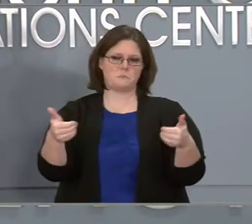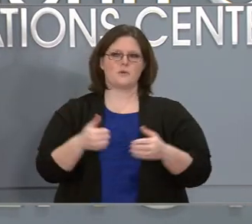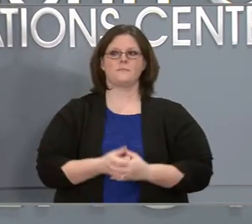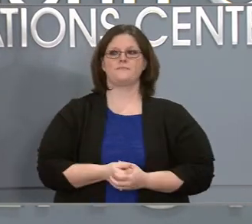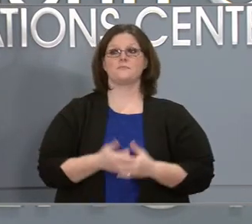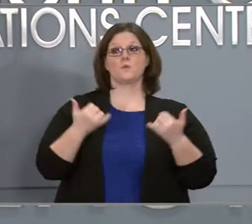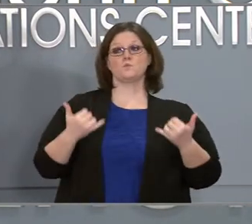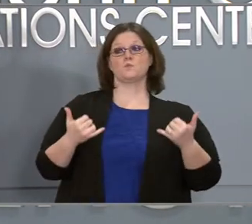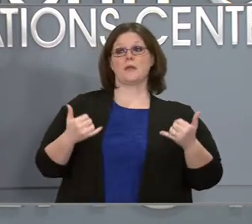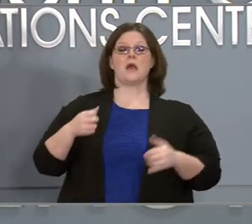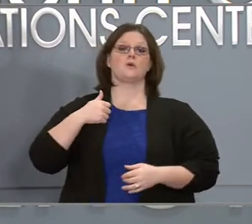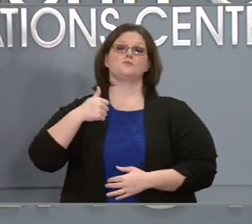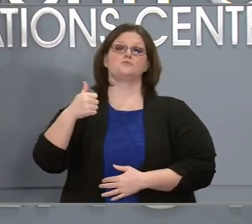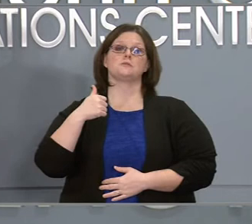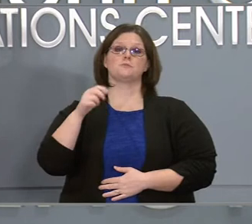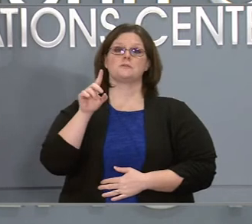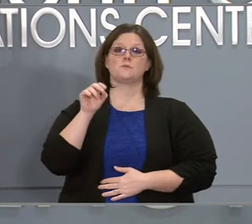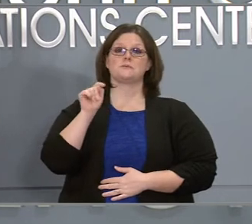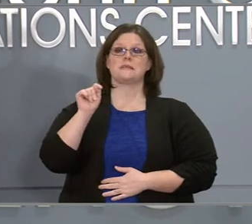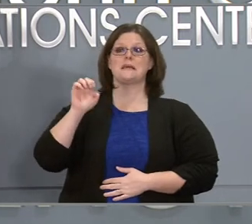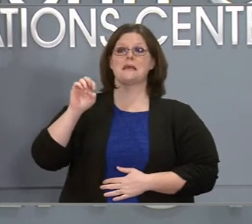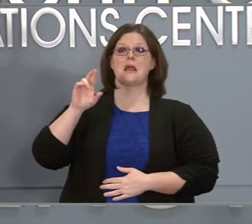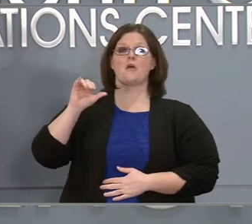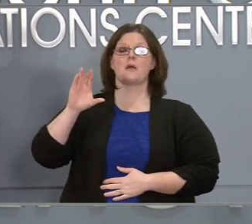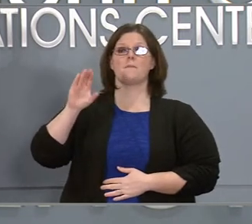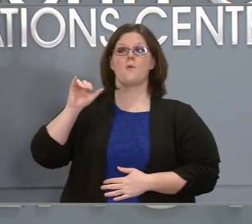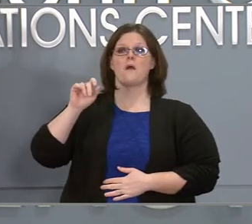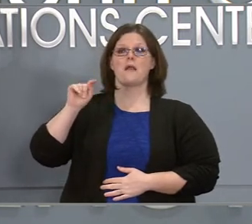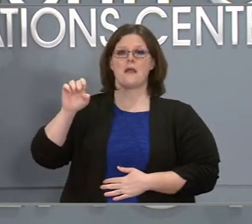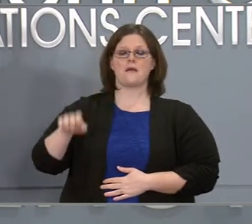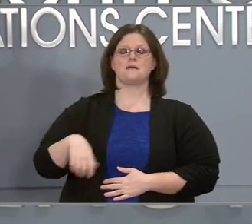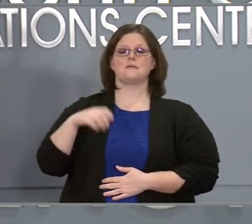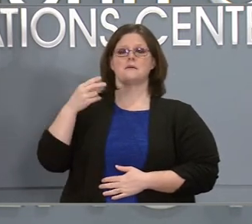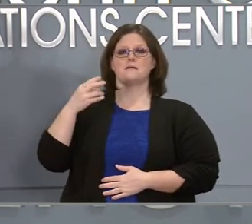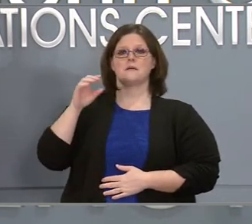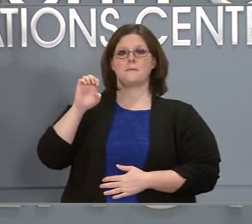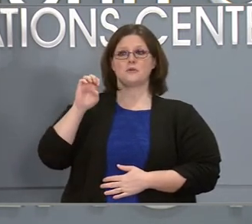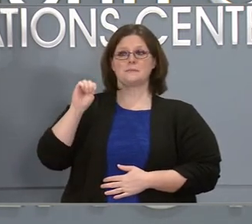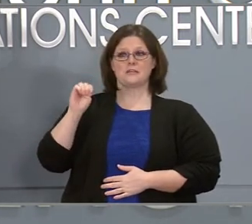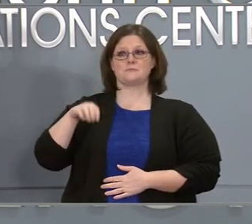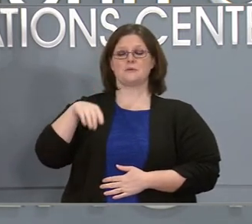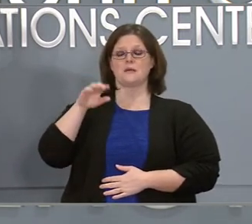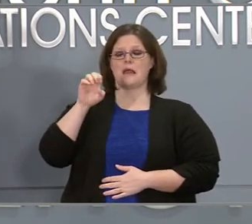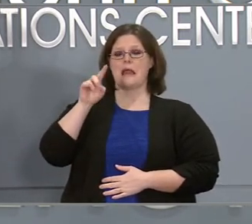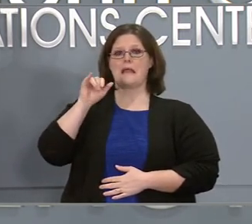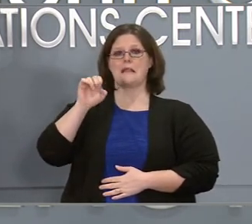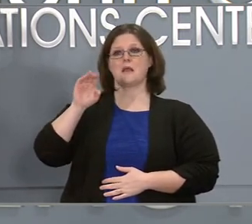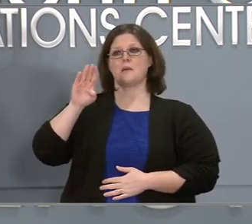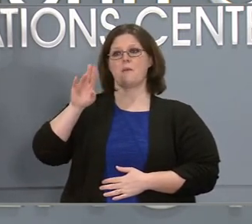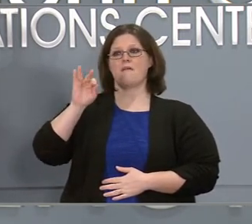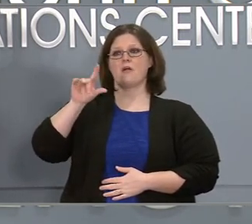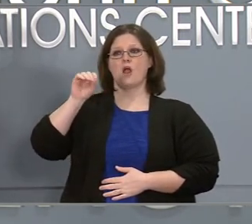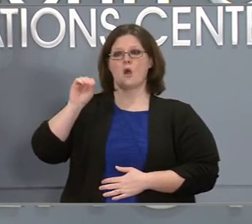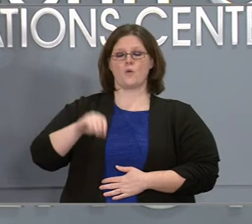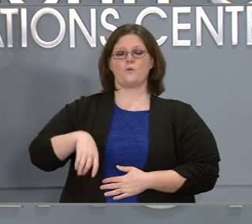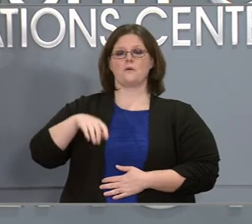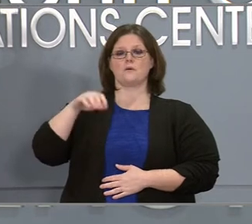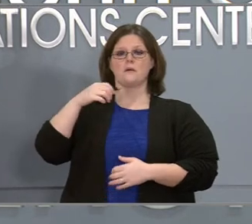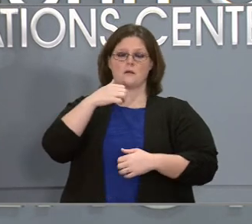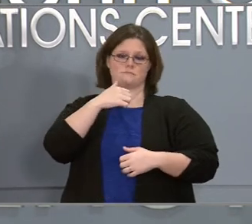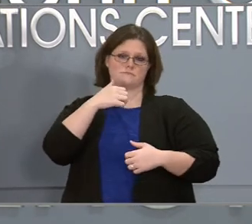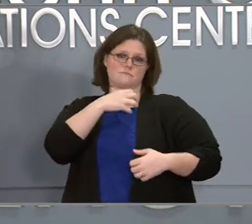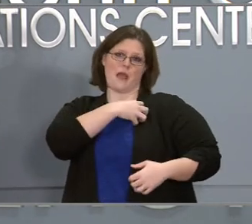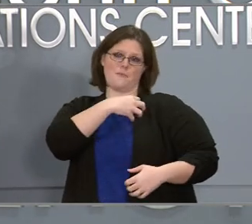Public Safety Secretary Eddie Buffalo, Health and Human Services Secretary Cody Kinsley, Colonel Freddie Johnson, Commander of the